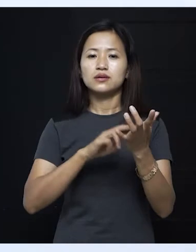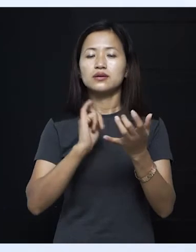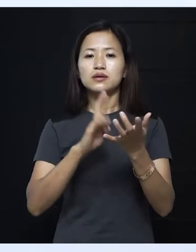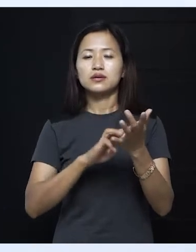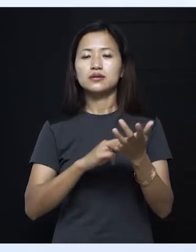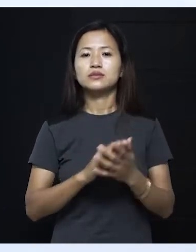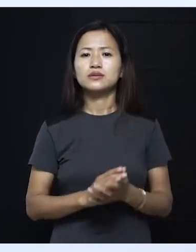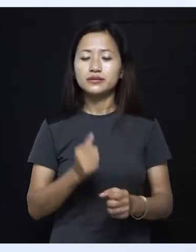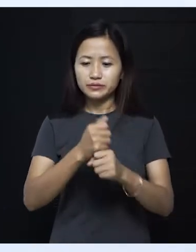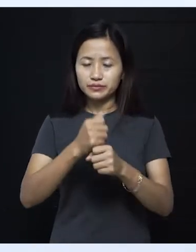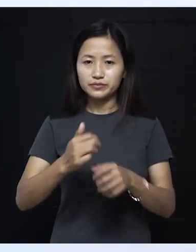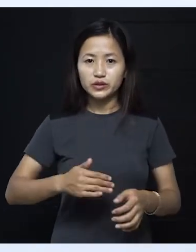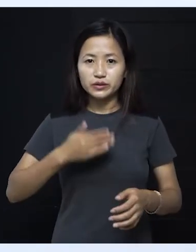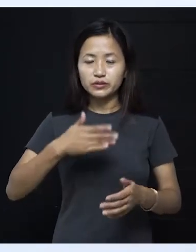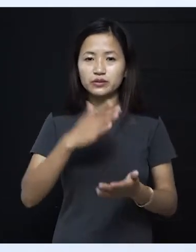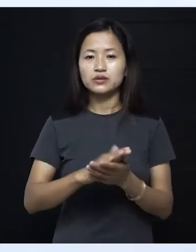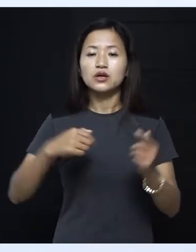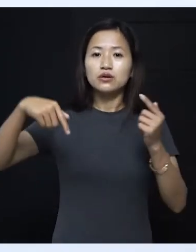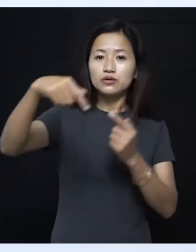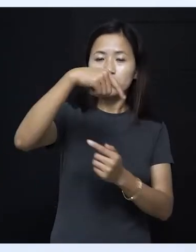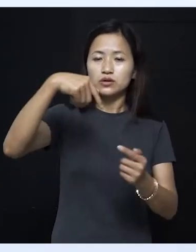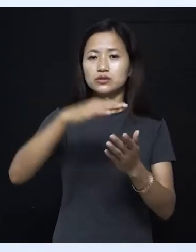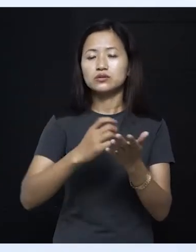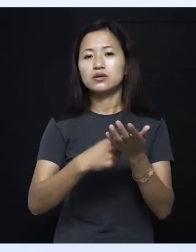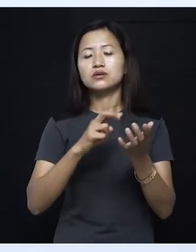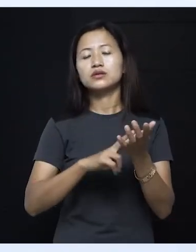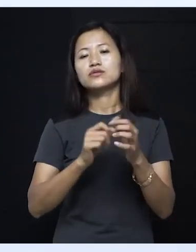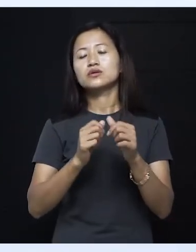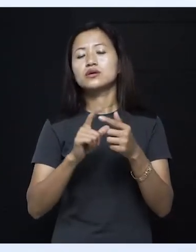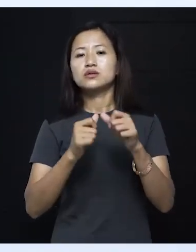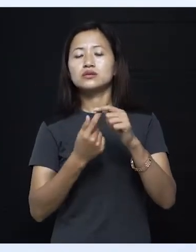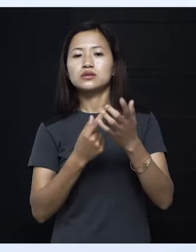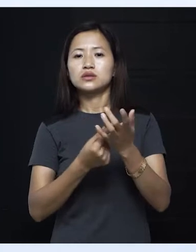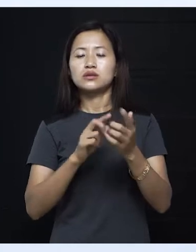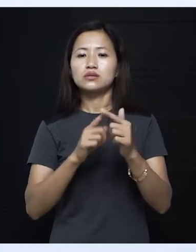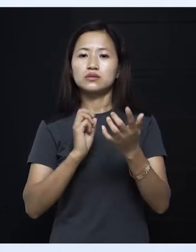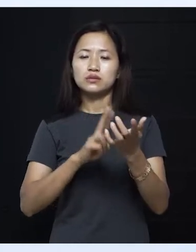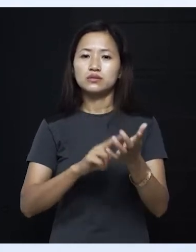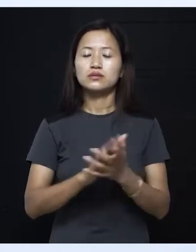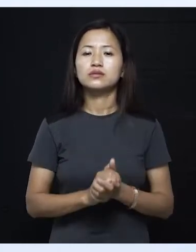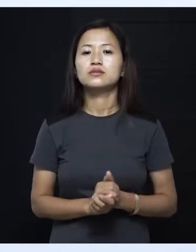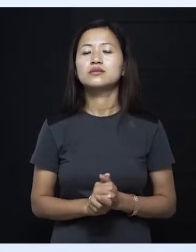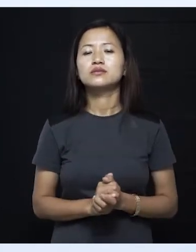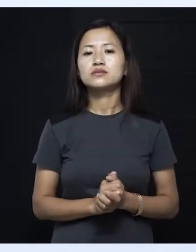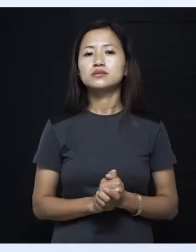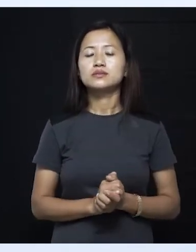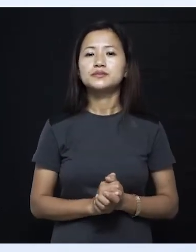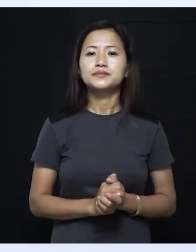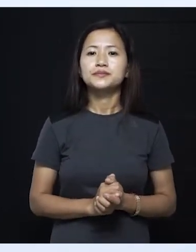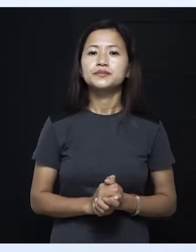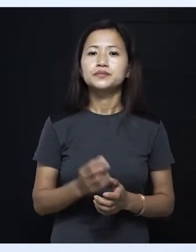okay. We call it as the Green Revolution. Now, when we talk about Green